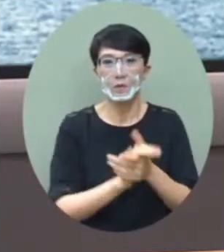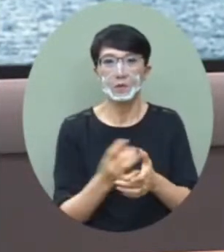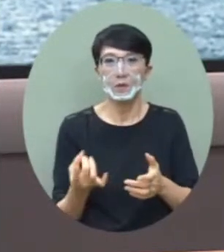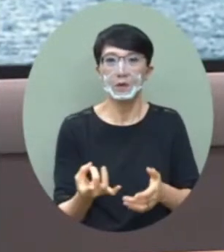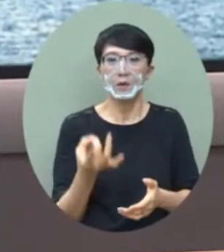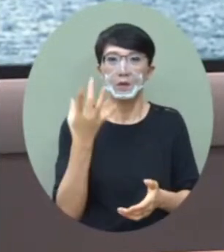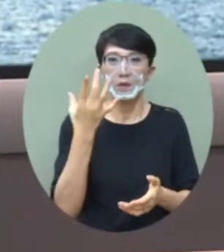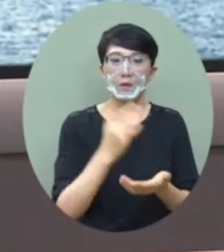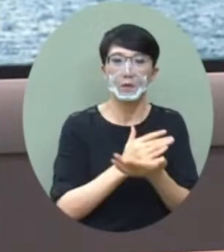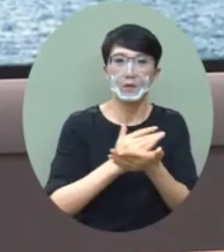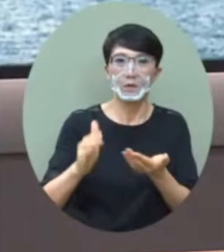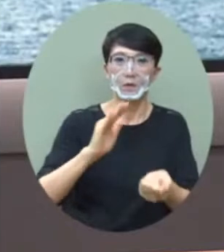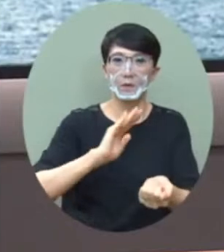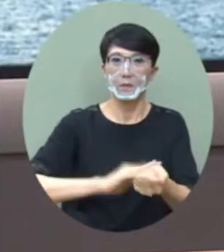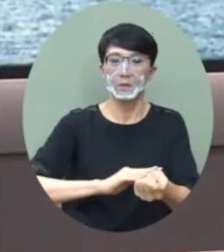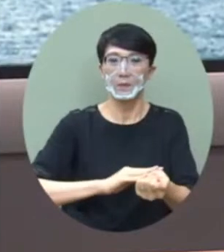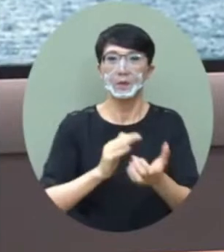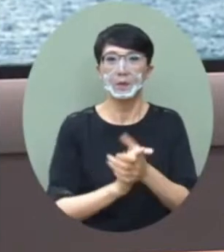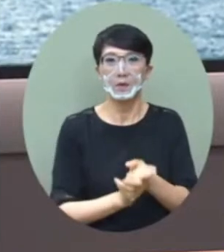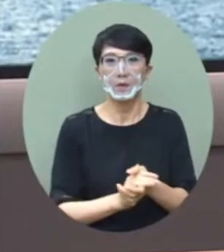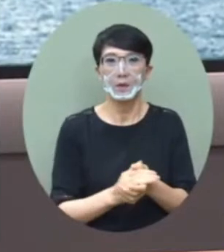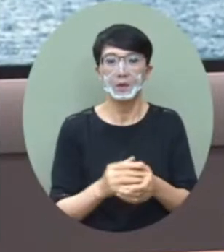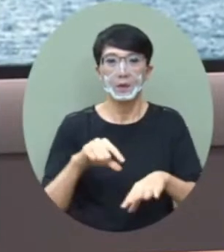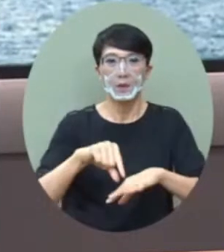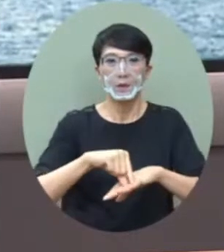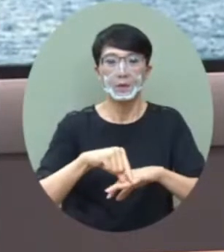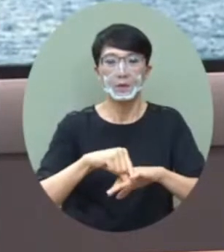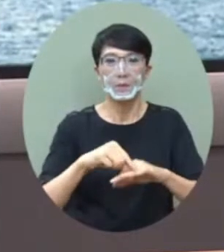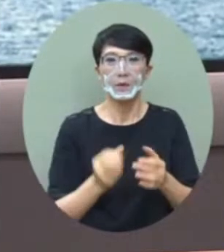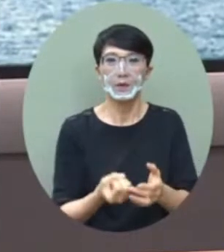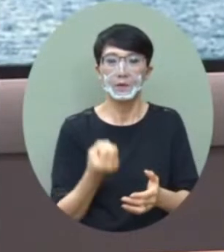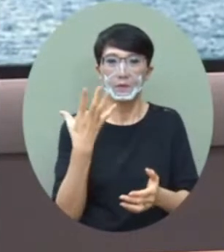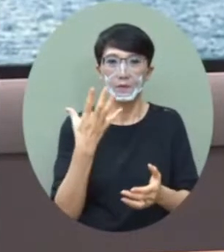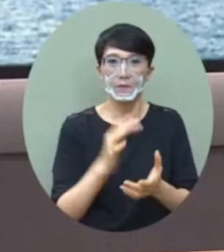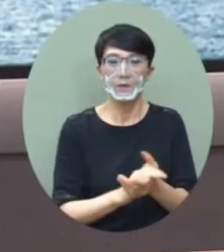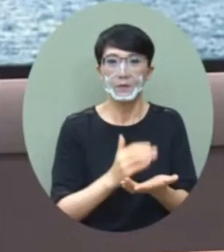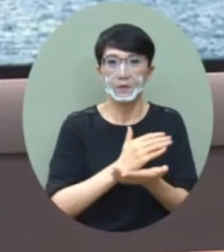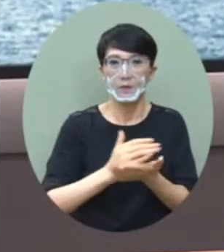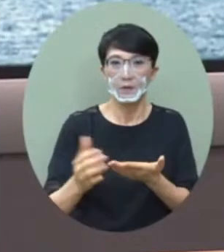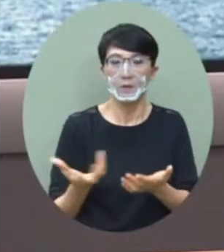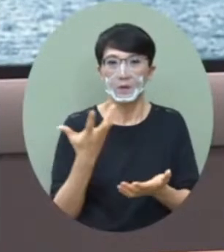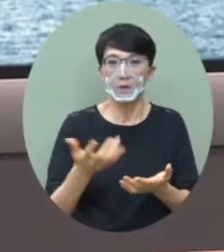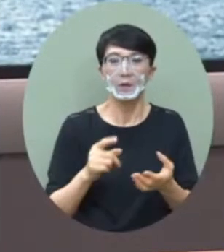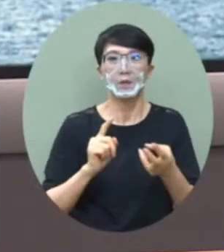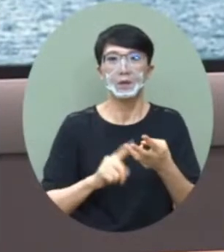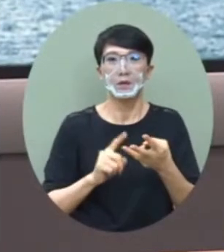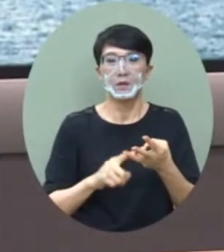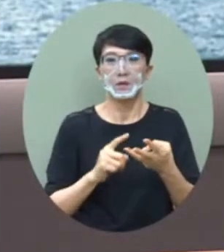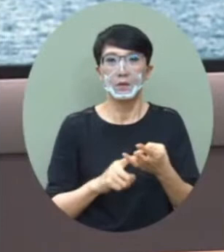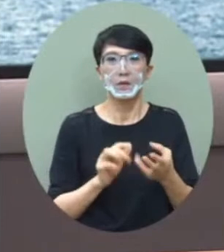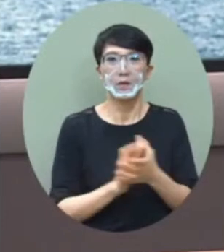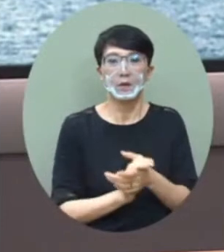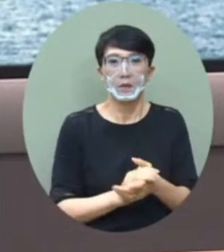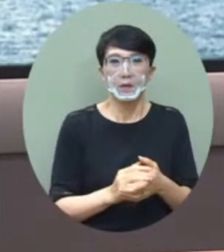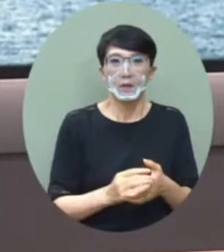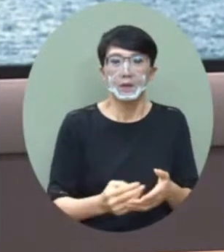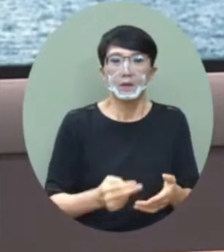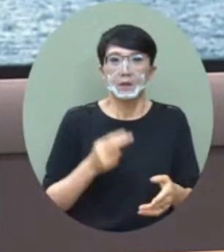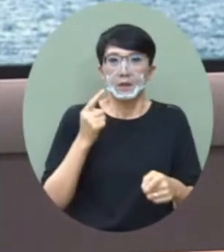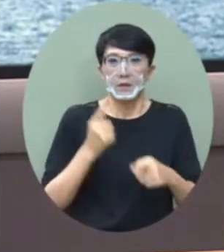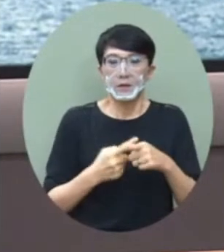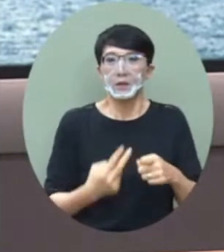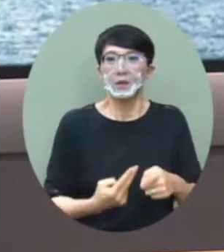FHB, Chinese proprietary medicine will be distributed, including the